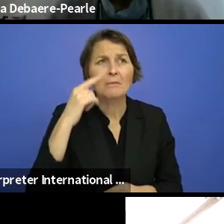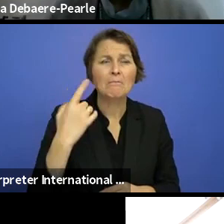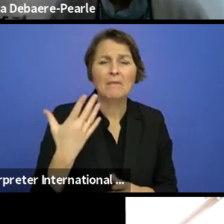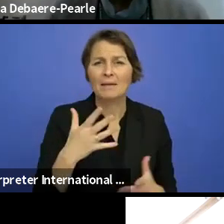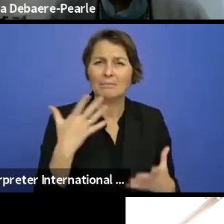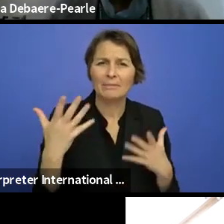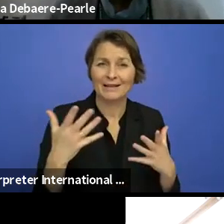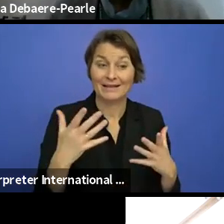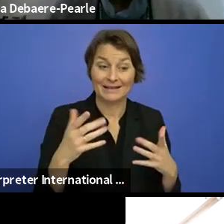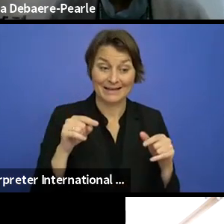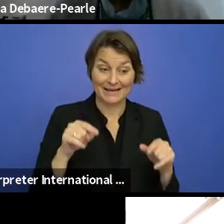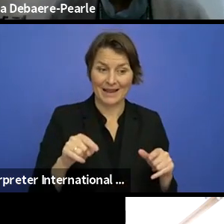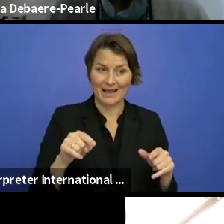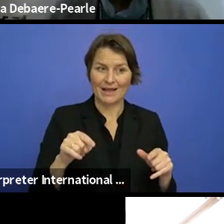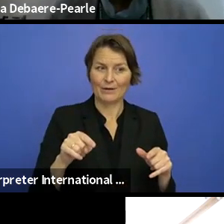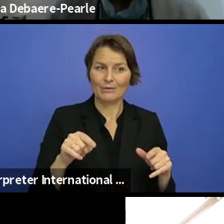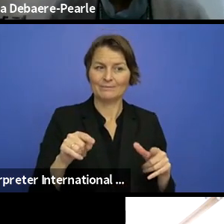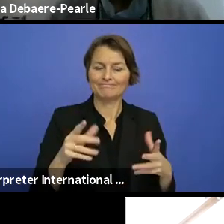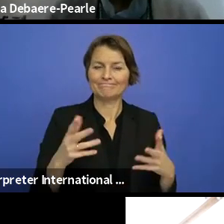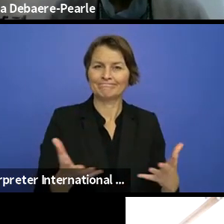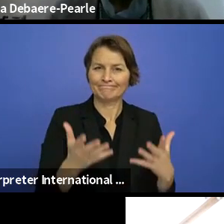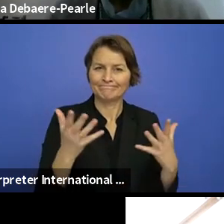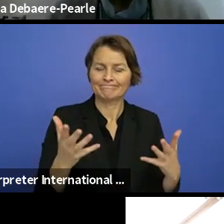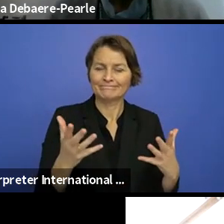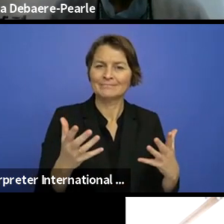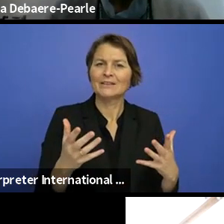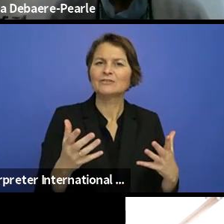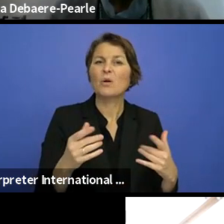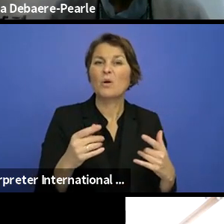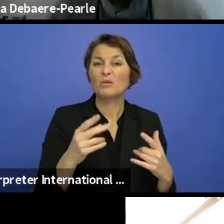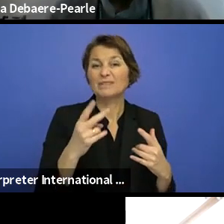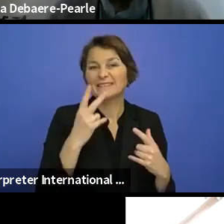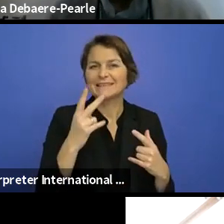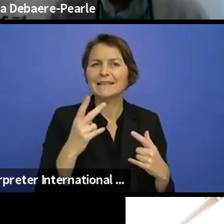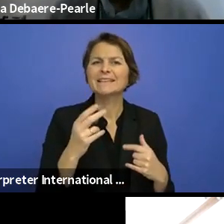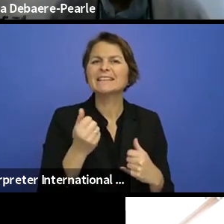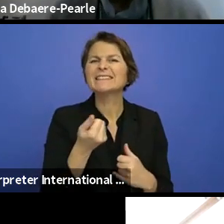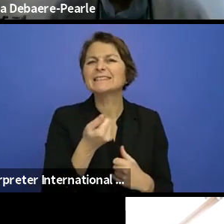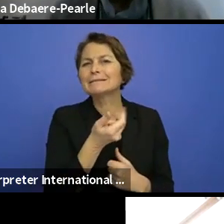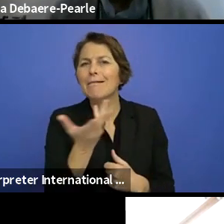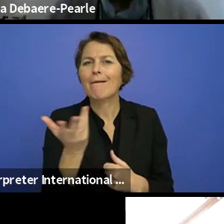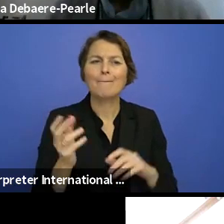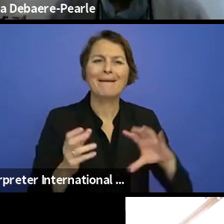the change, to bypass the reluctance of certain national